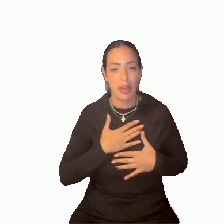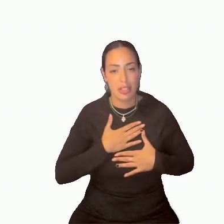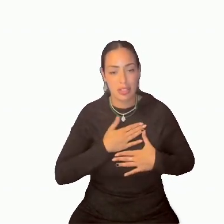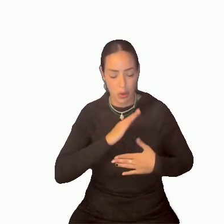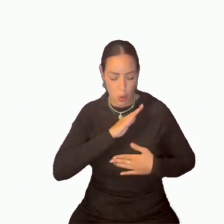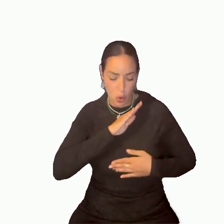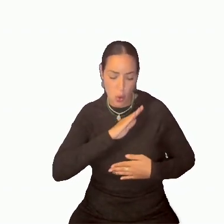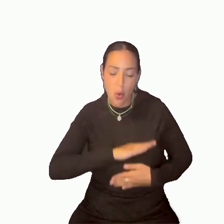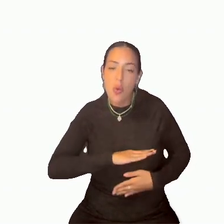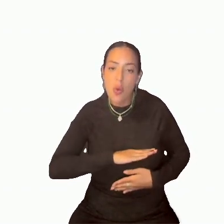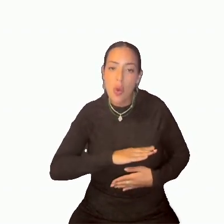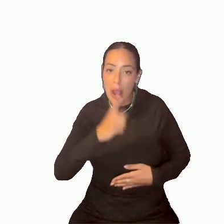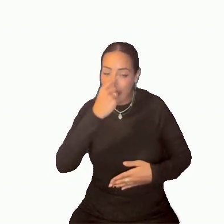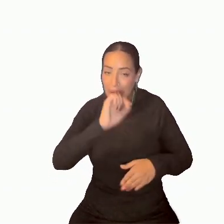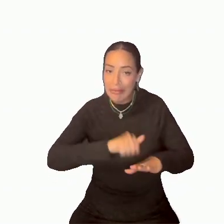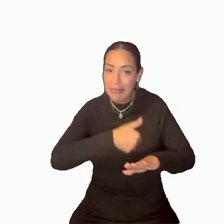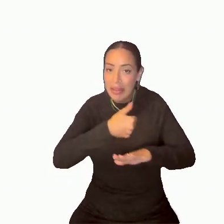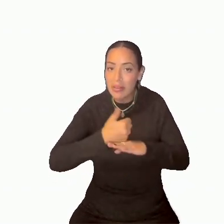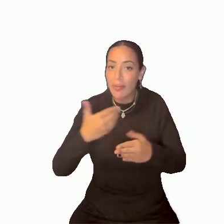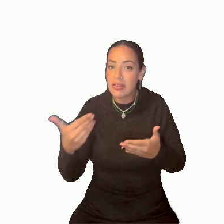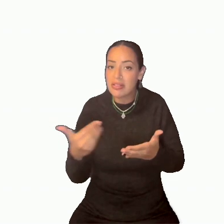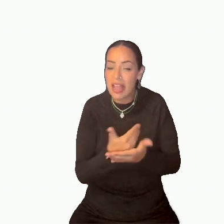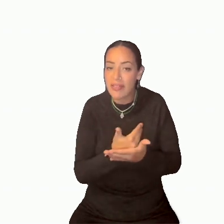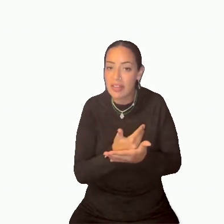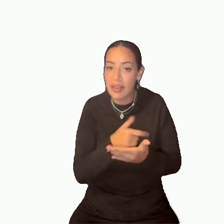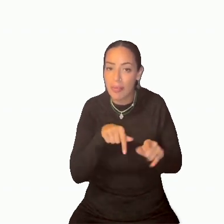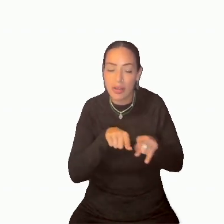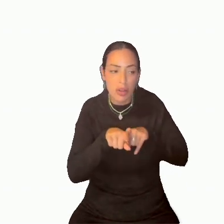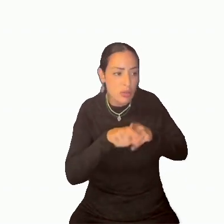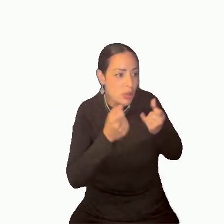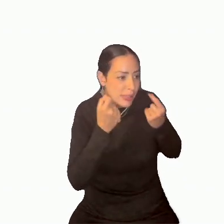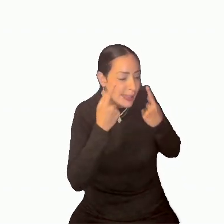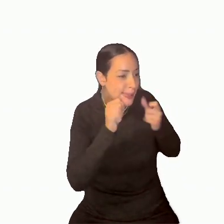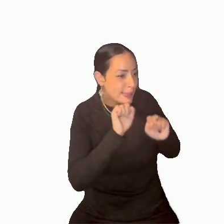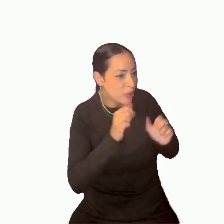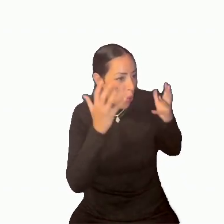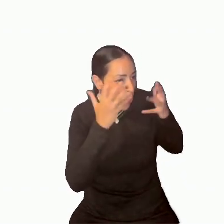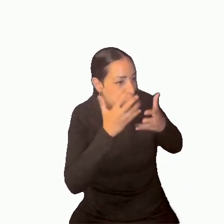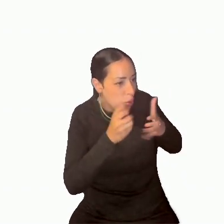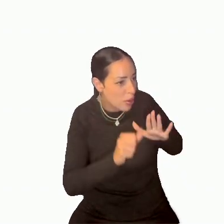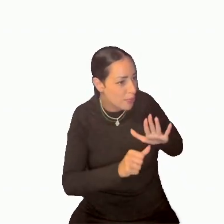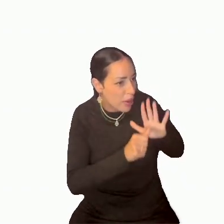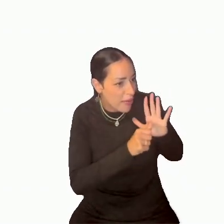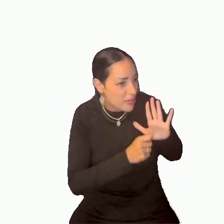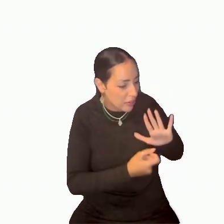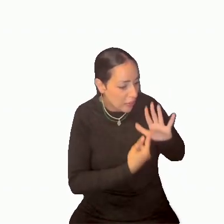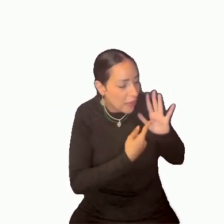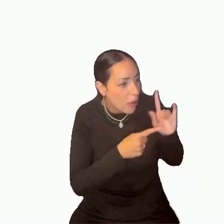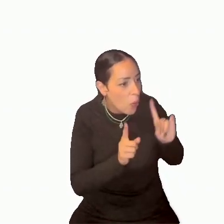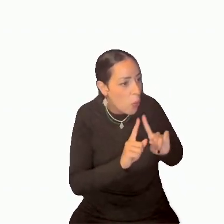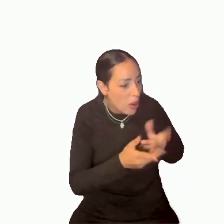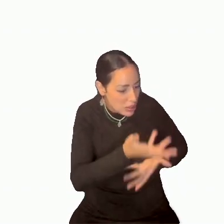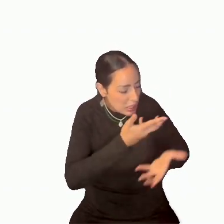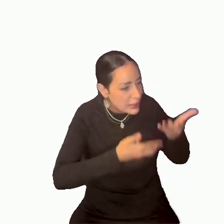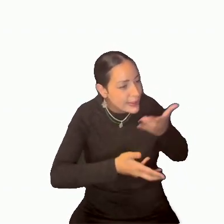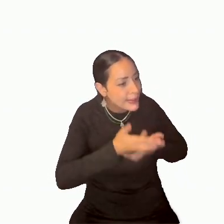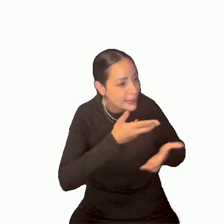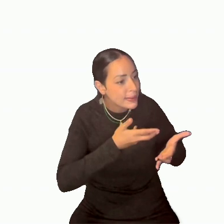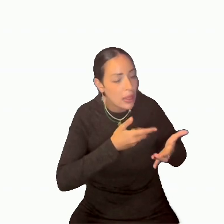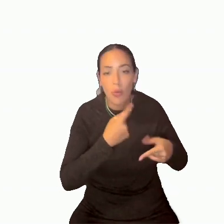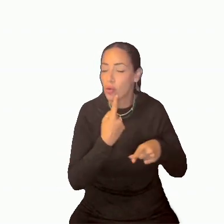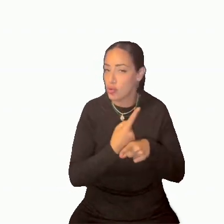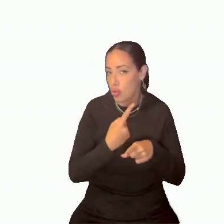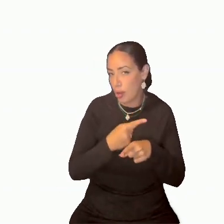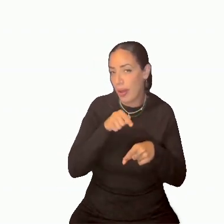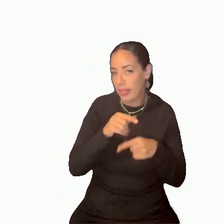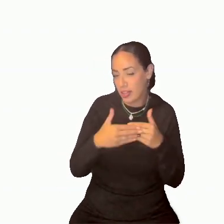a sense of safety can be established by seeking to understand the concerns and priorities of the bereaved family. I'll talk more about this in later principles,